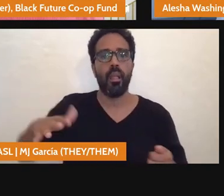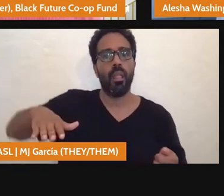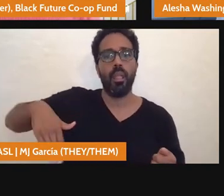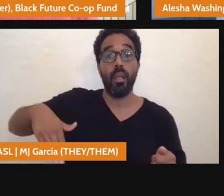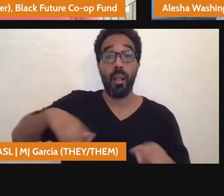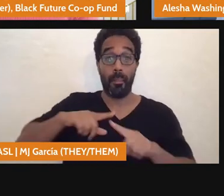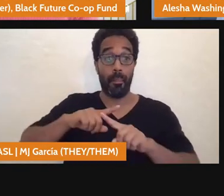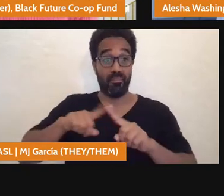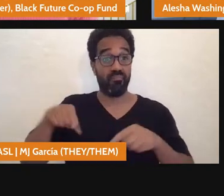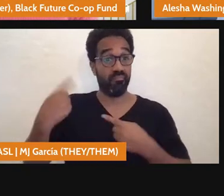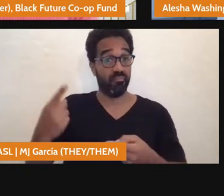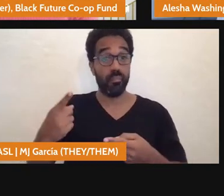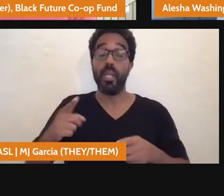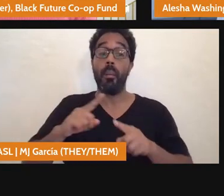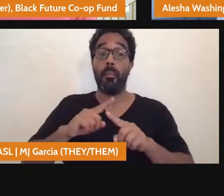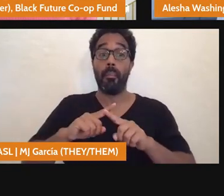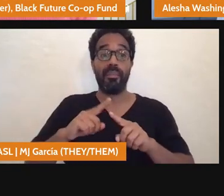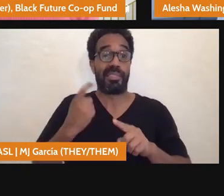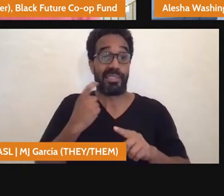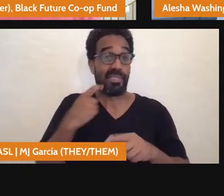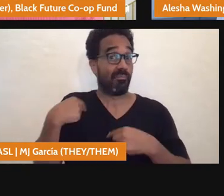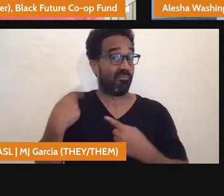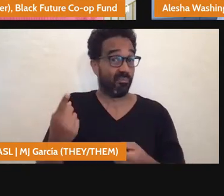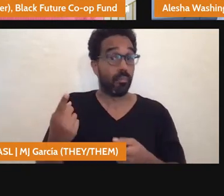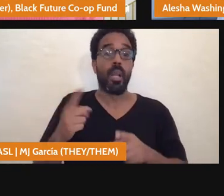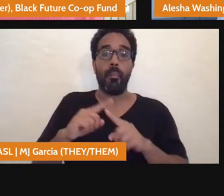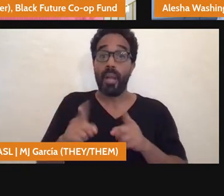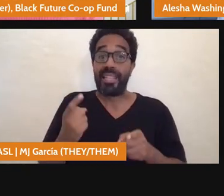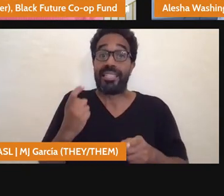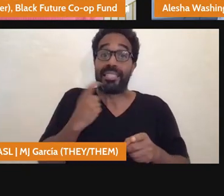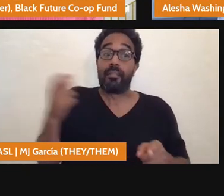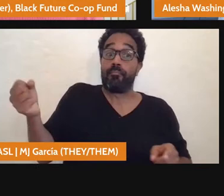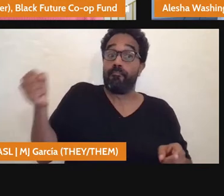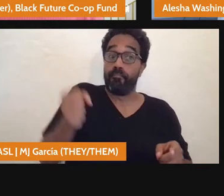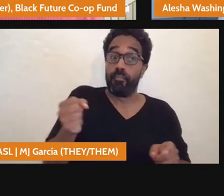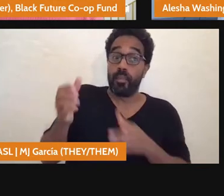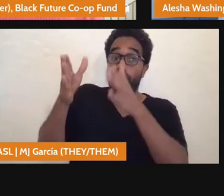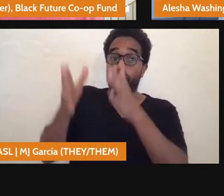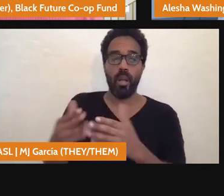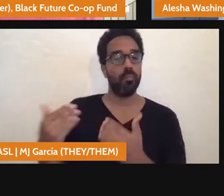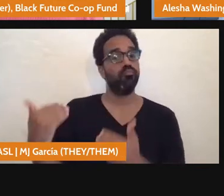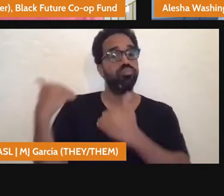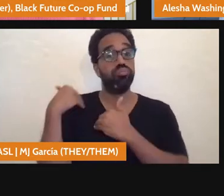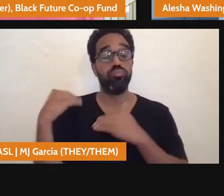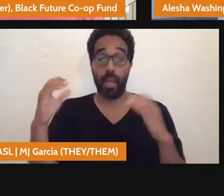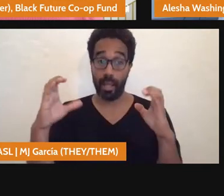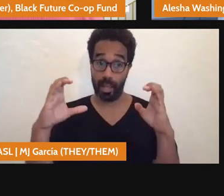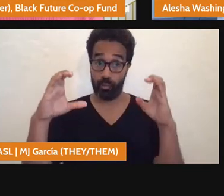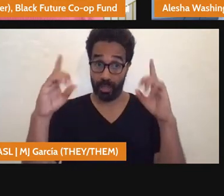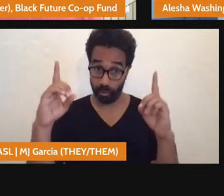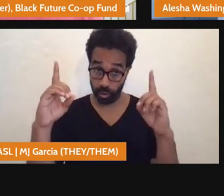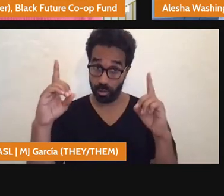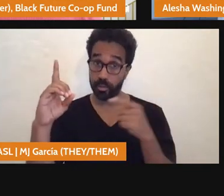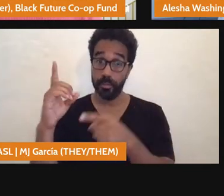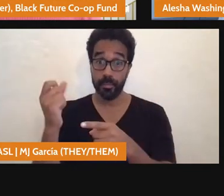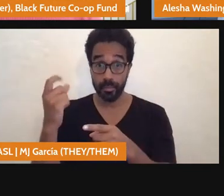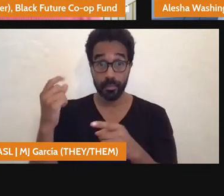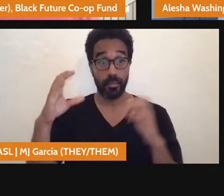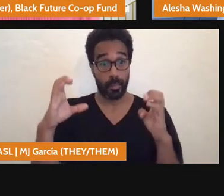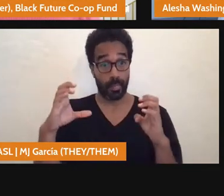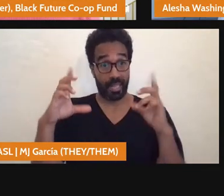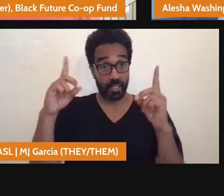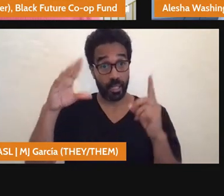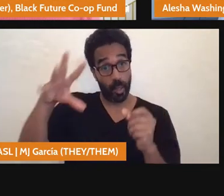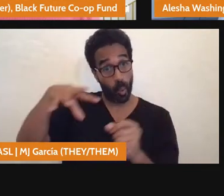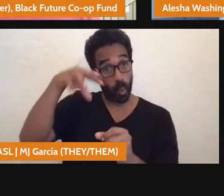now dedicated to education. And in that education, we have part of that stream of education